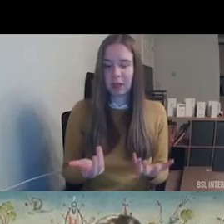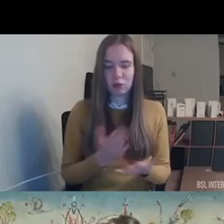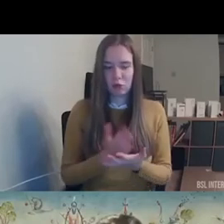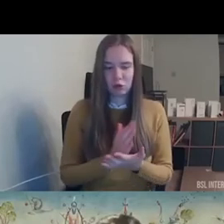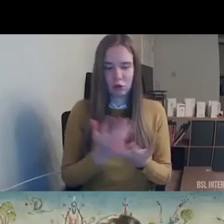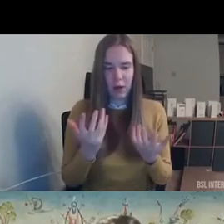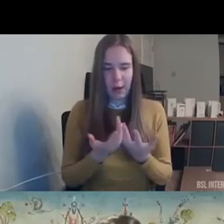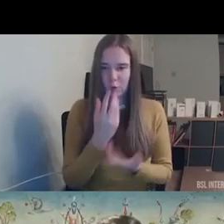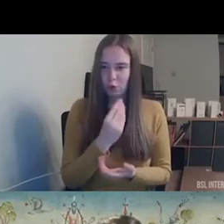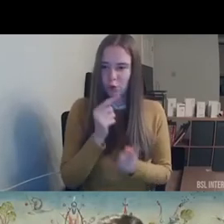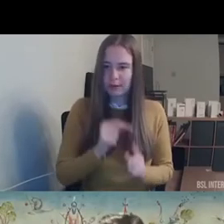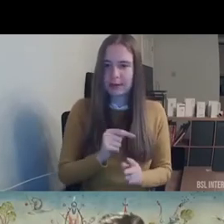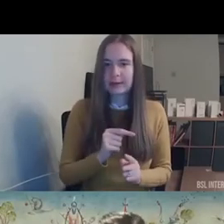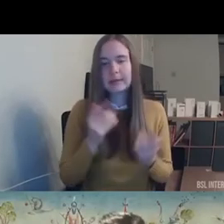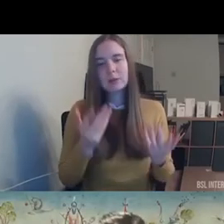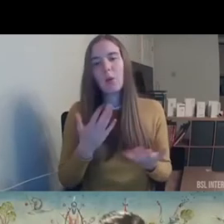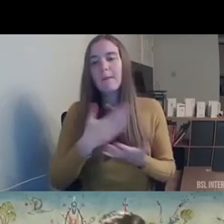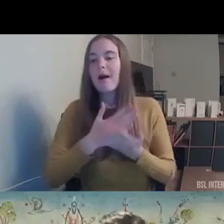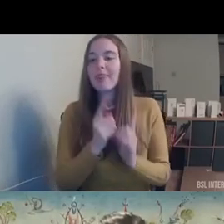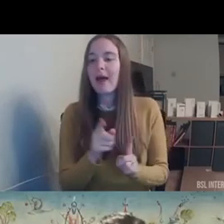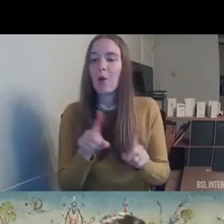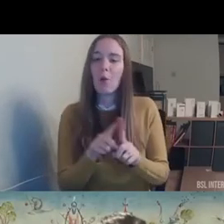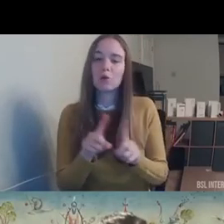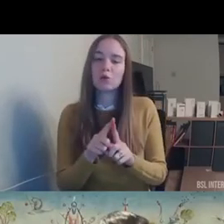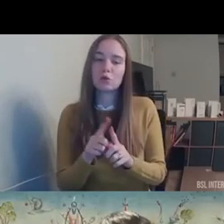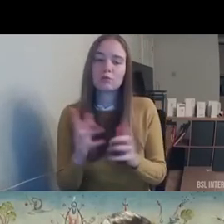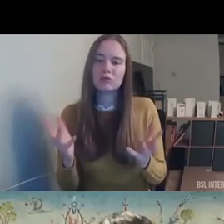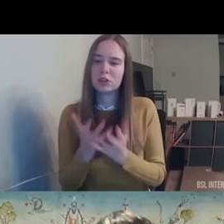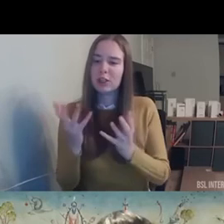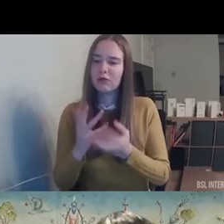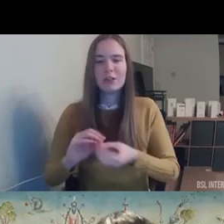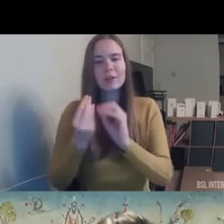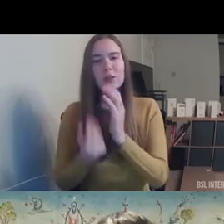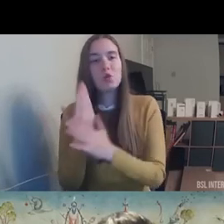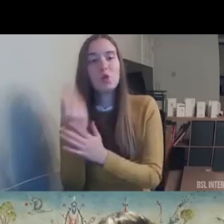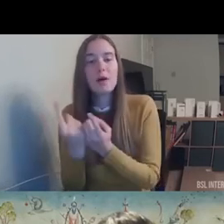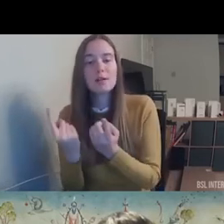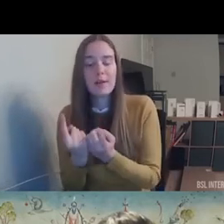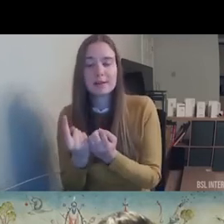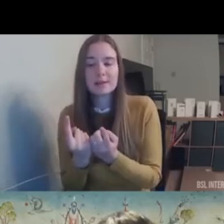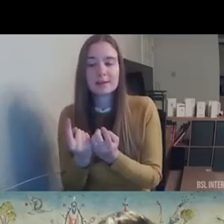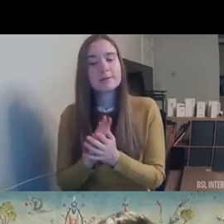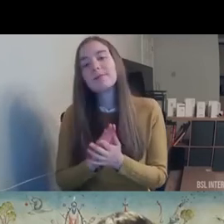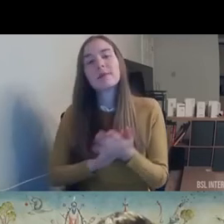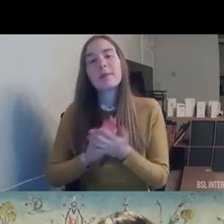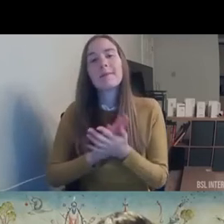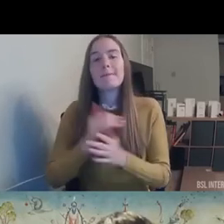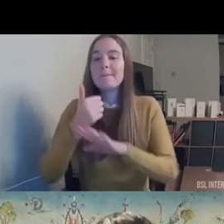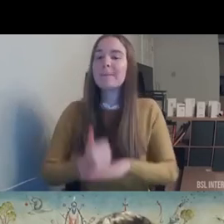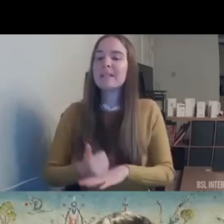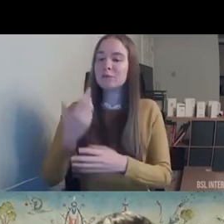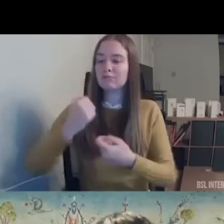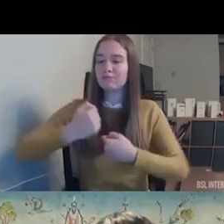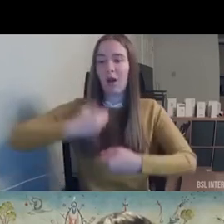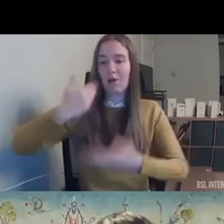that. And what does it mean to generate and create new artifacts and meaning based on our histories, a difficult